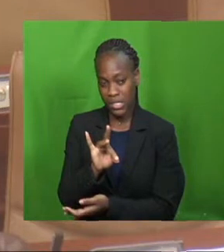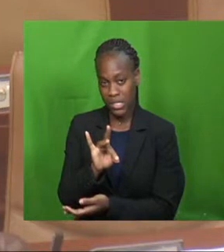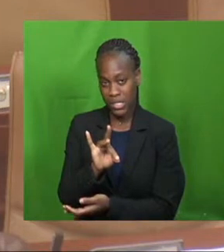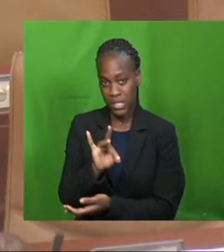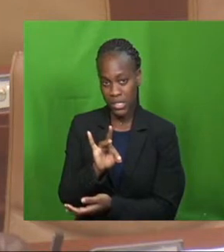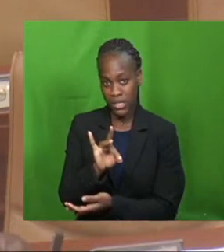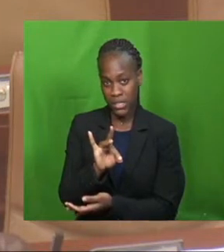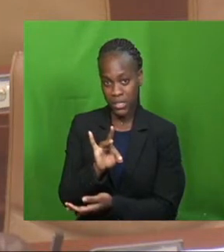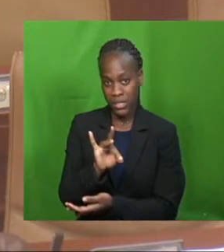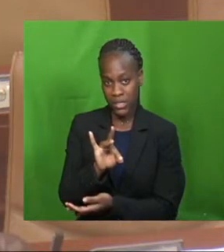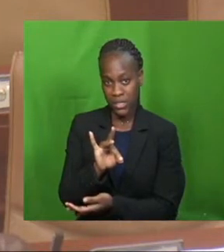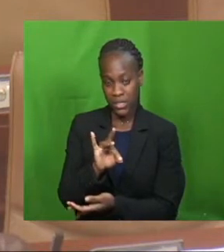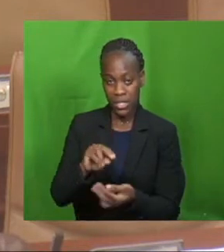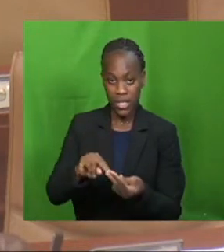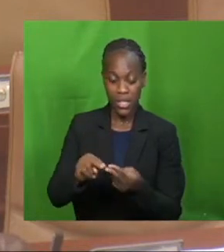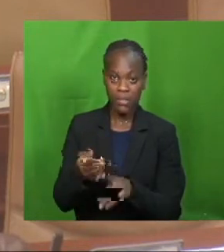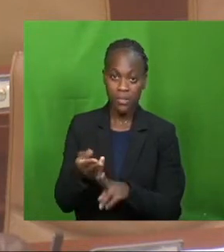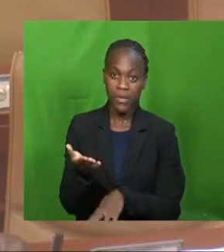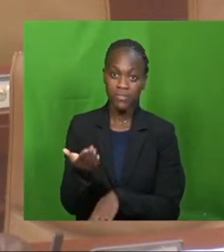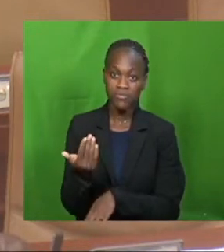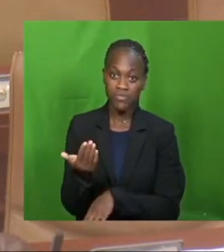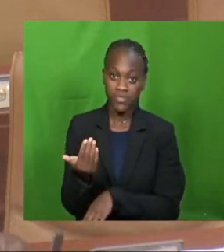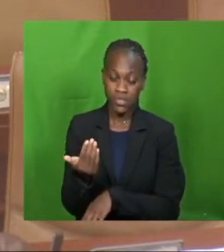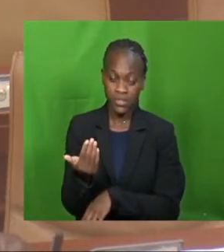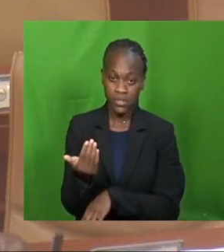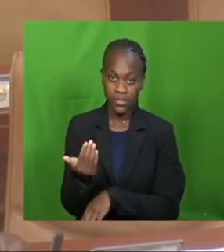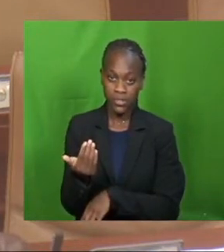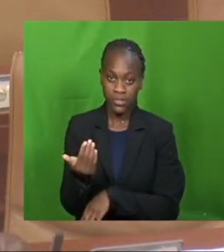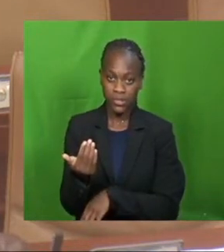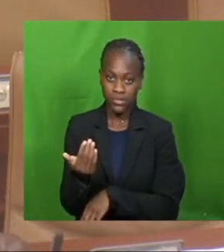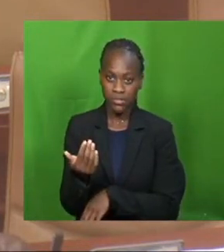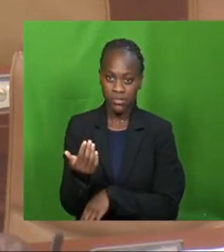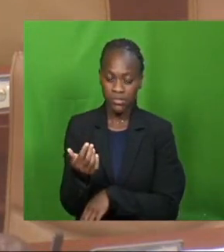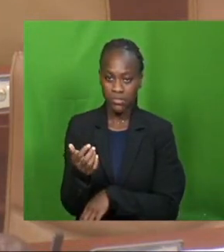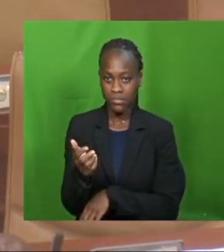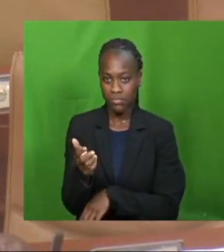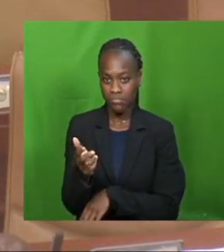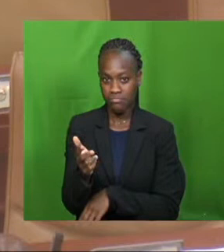number 15, 23,